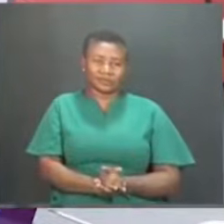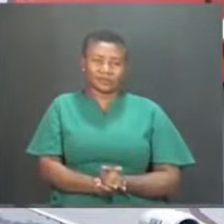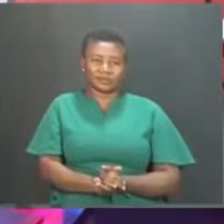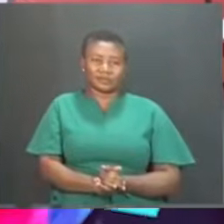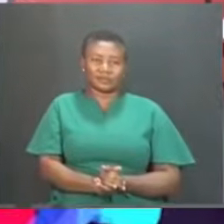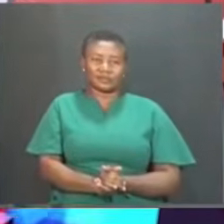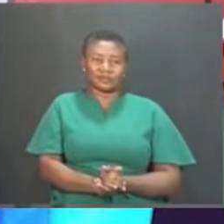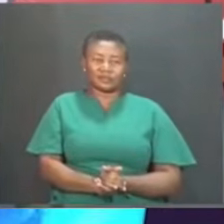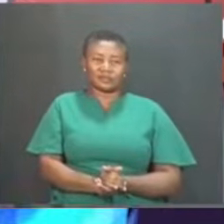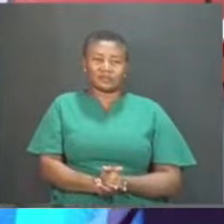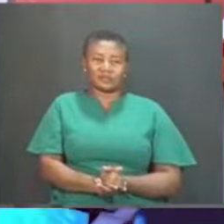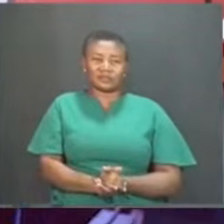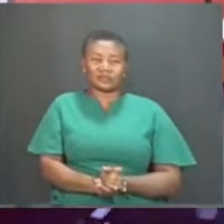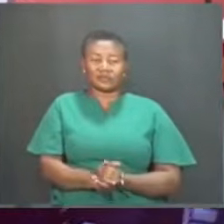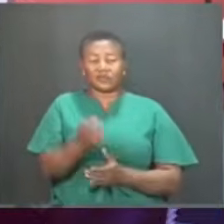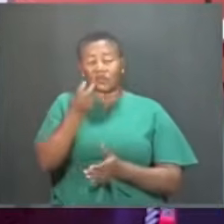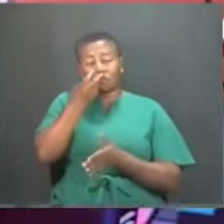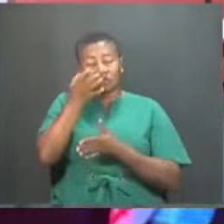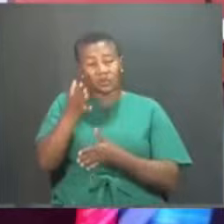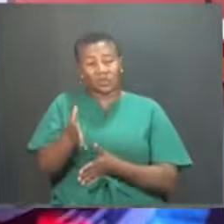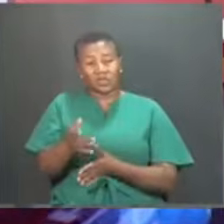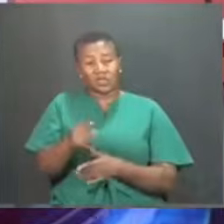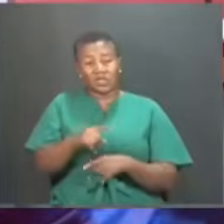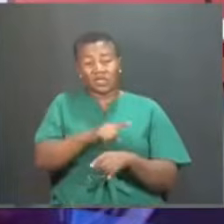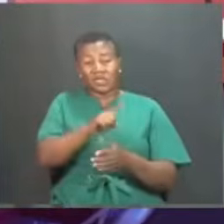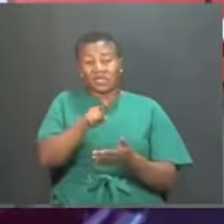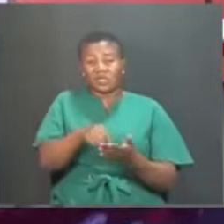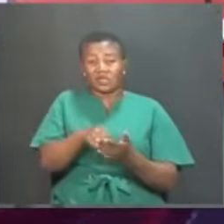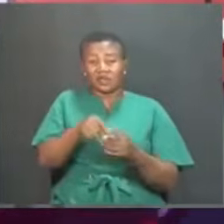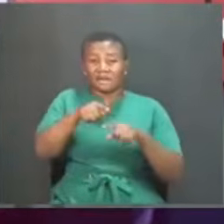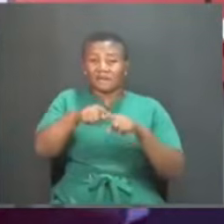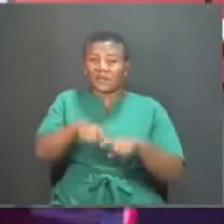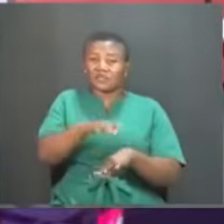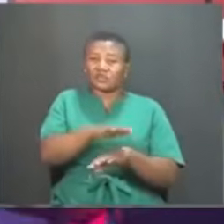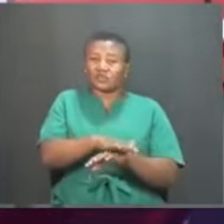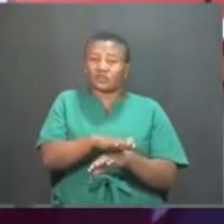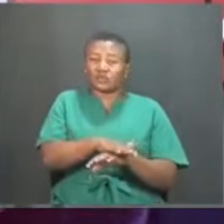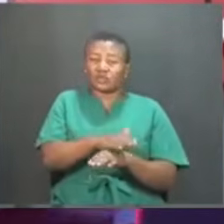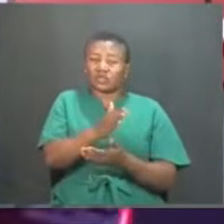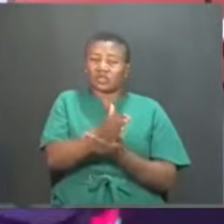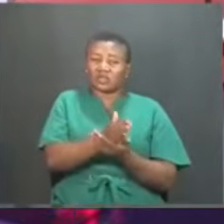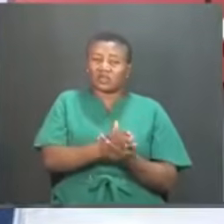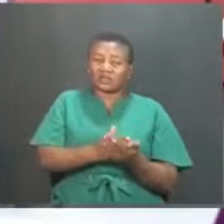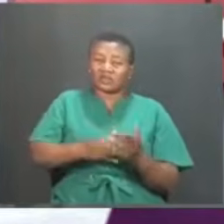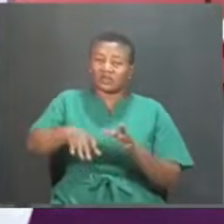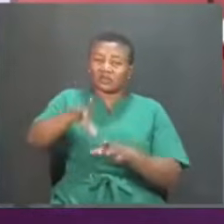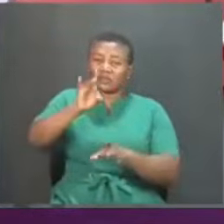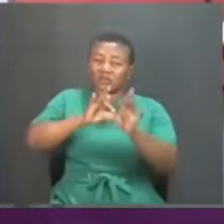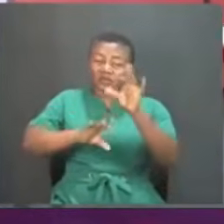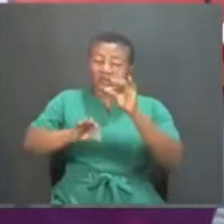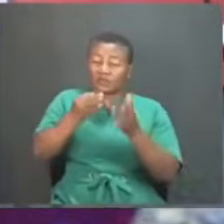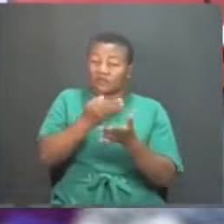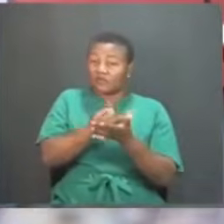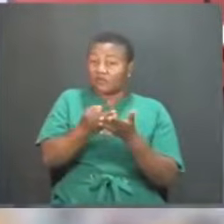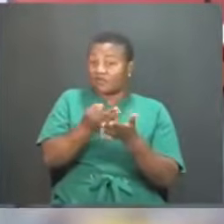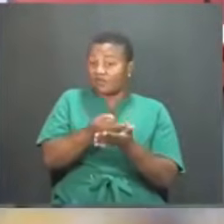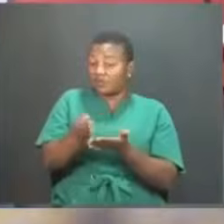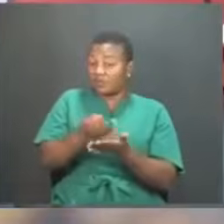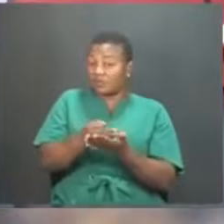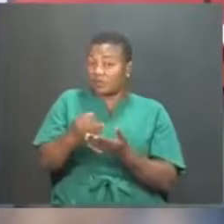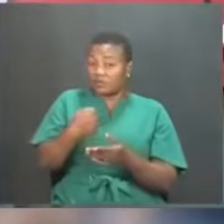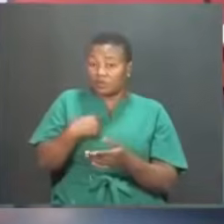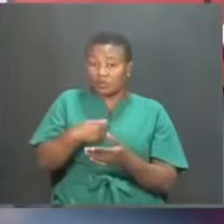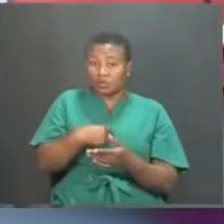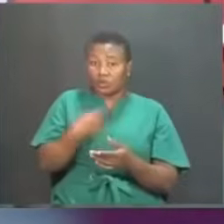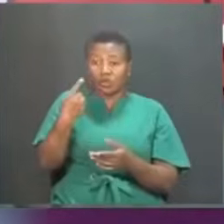Speaker, this is as a result of some recruitment failures we have all looked upon from